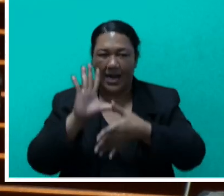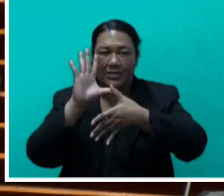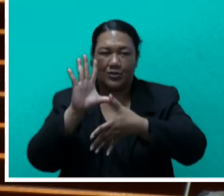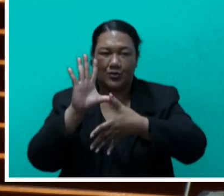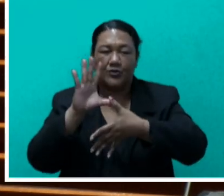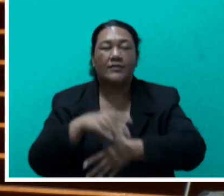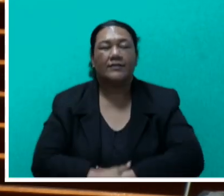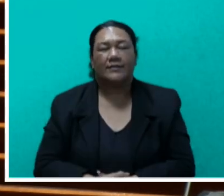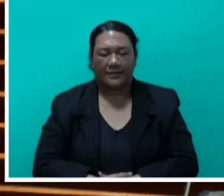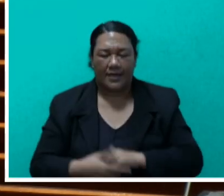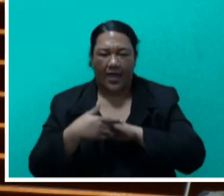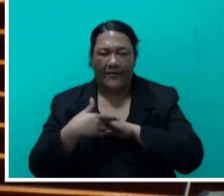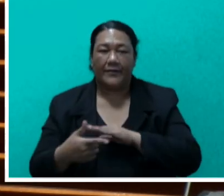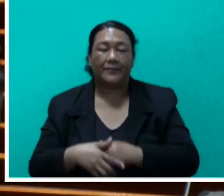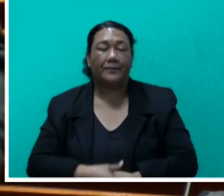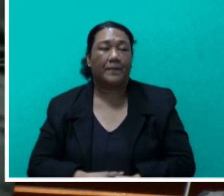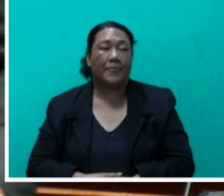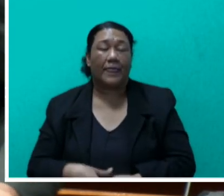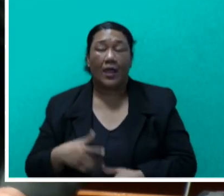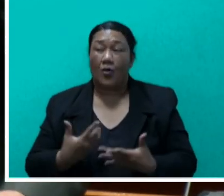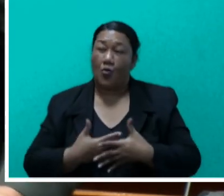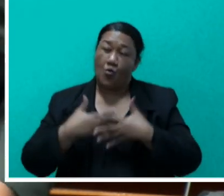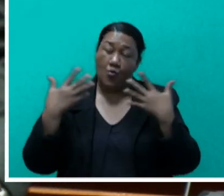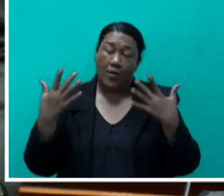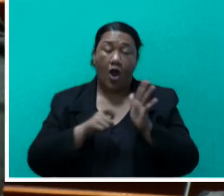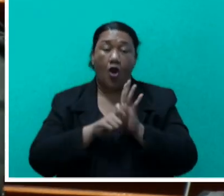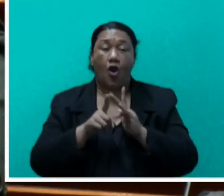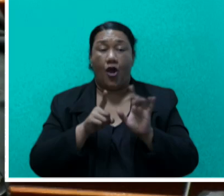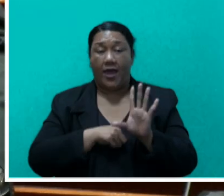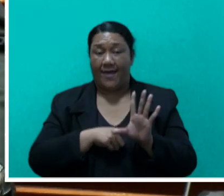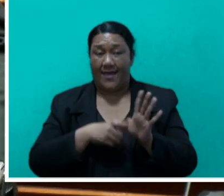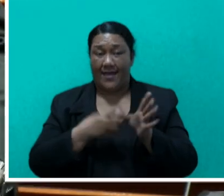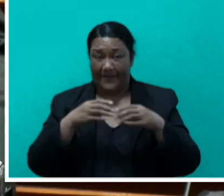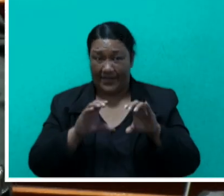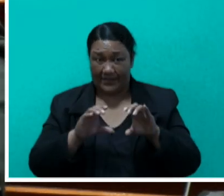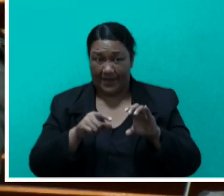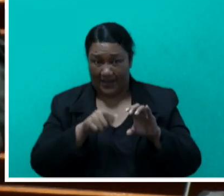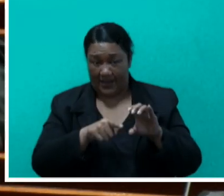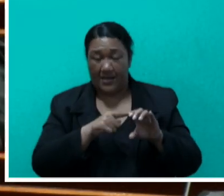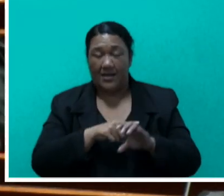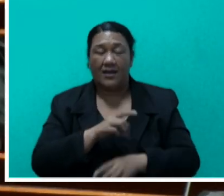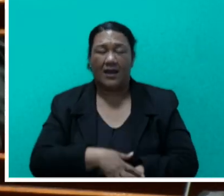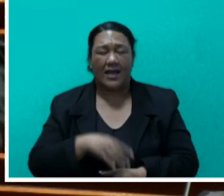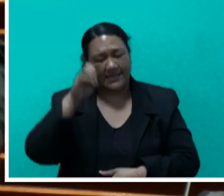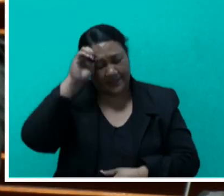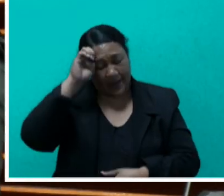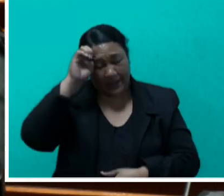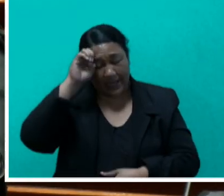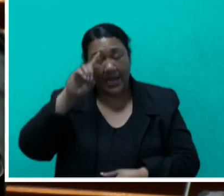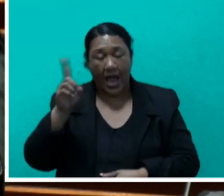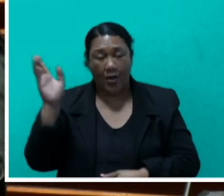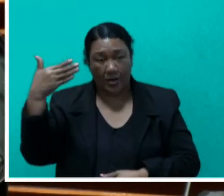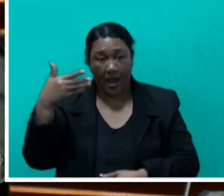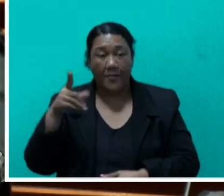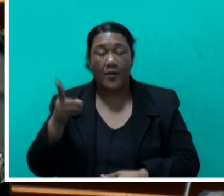Mr. Speaker, sir, in terms of the rate of return on ROI investment, one of the expected outcomes of this ROI program is on